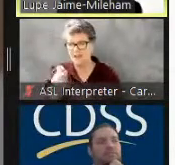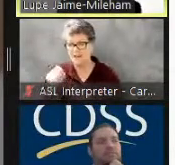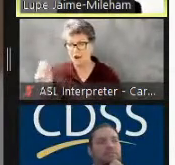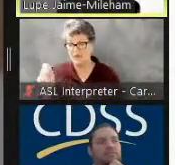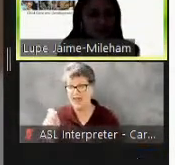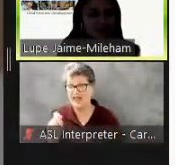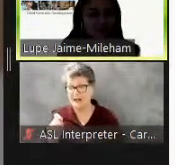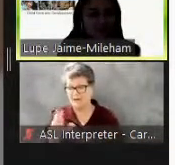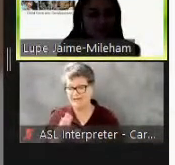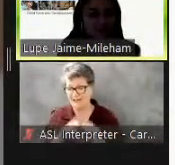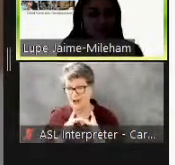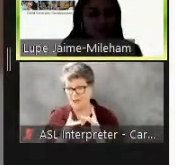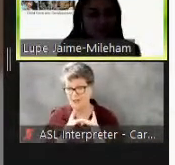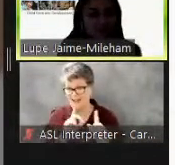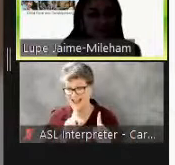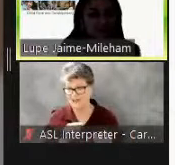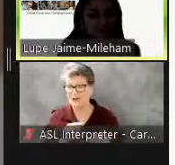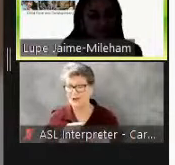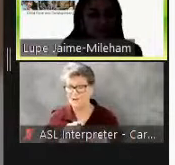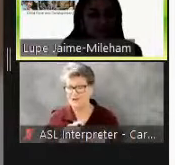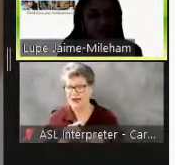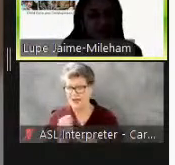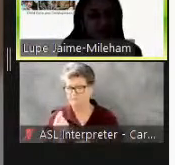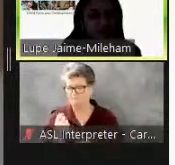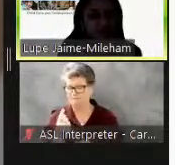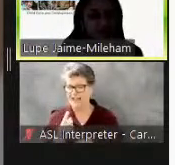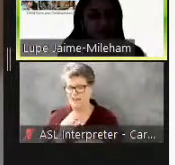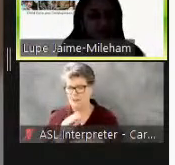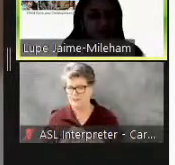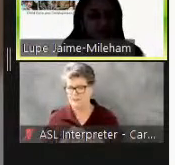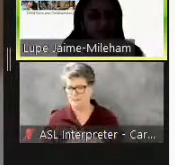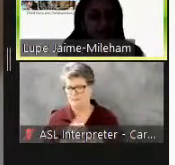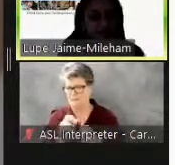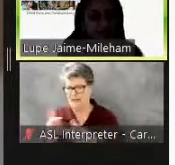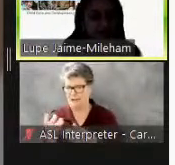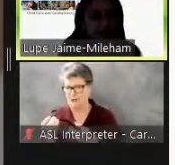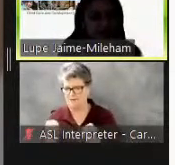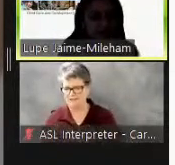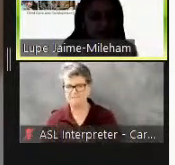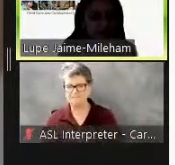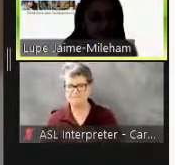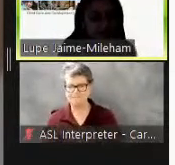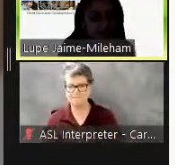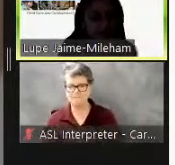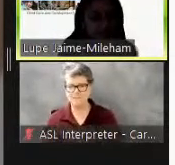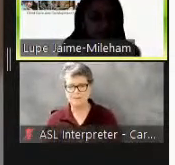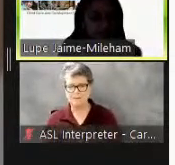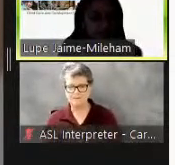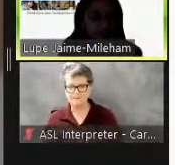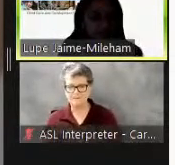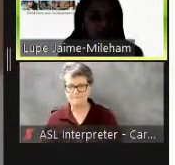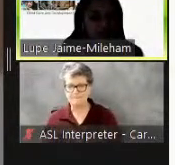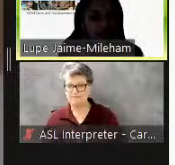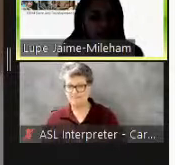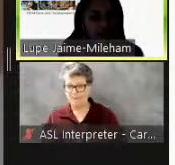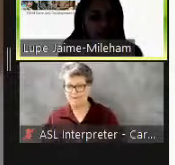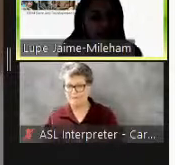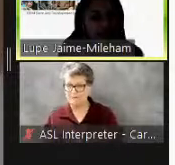it online, but I'm also going to acknowledge that we're taking this one back and making a note for that.